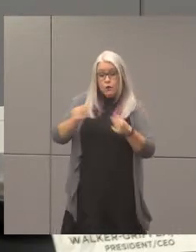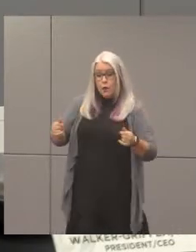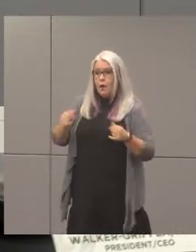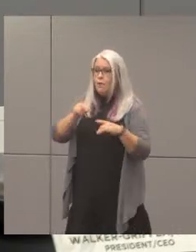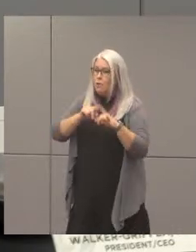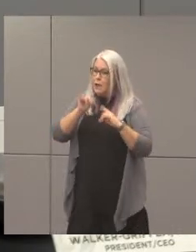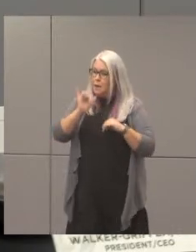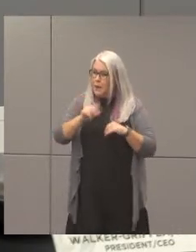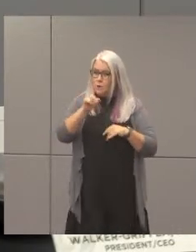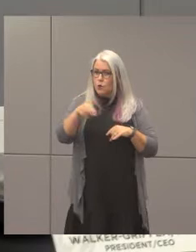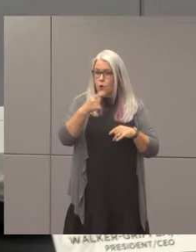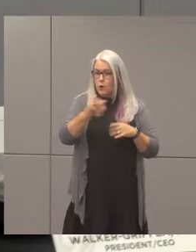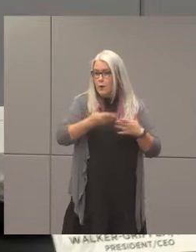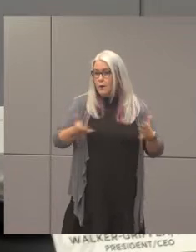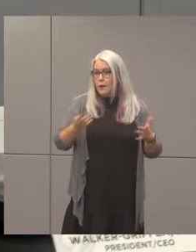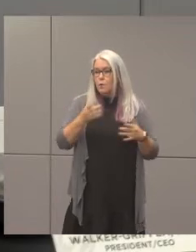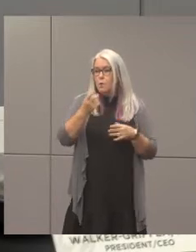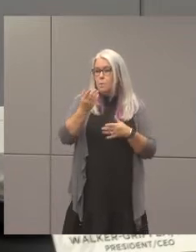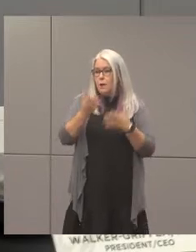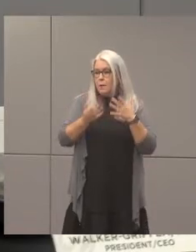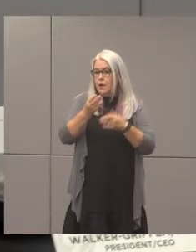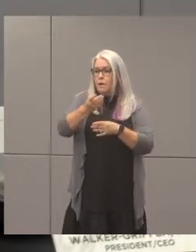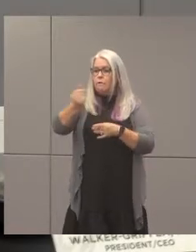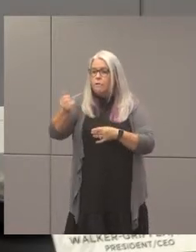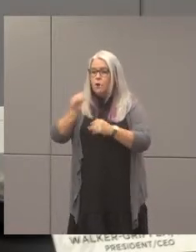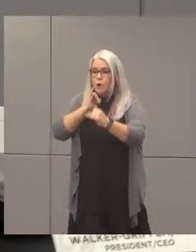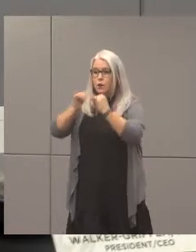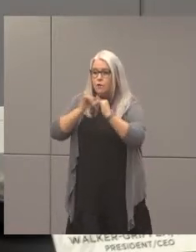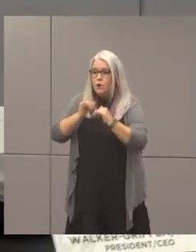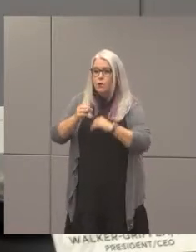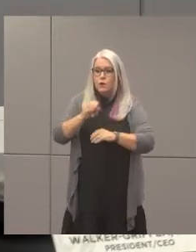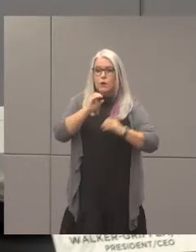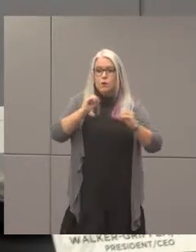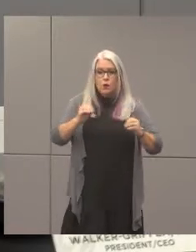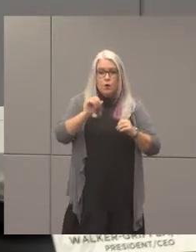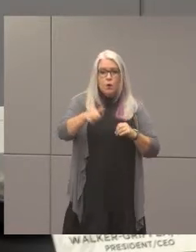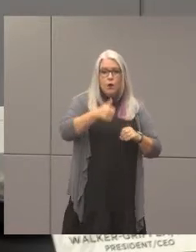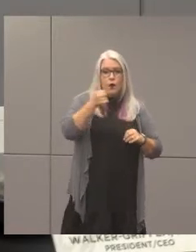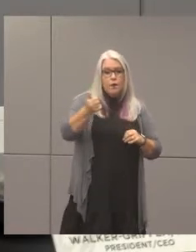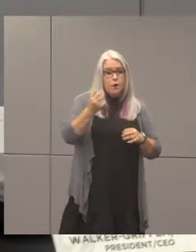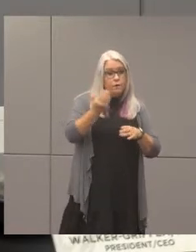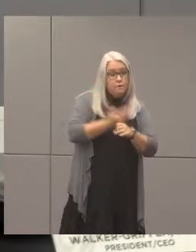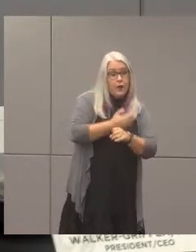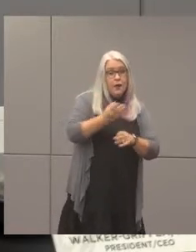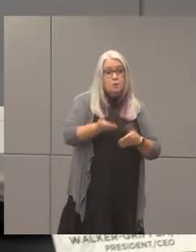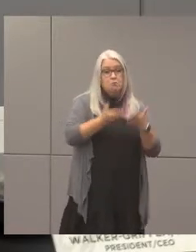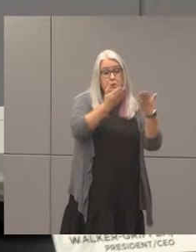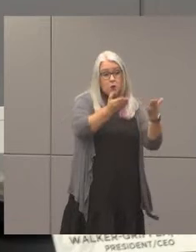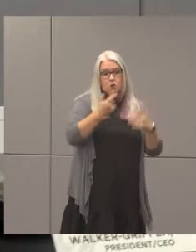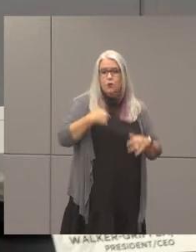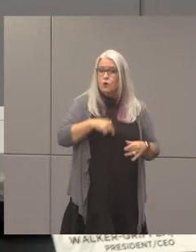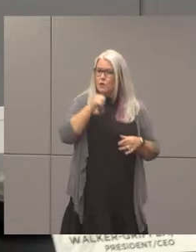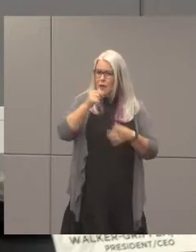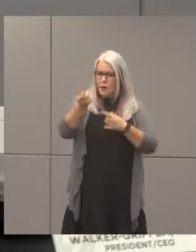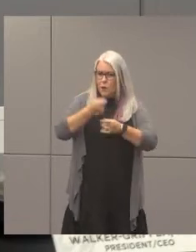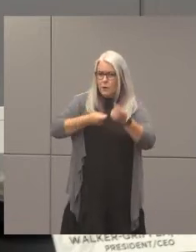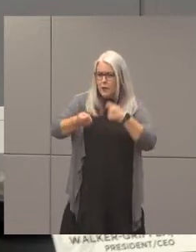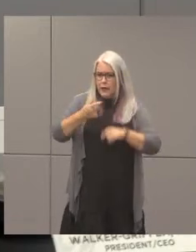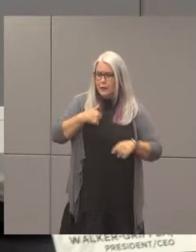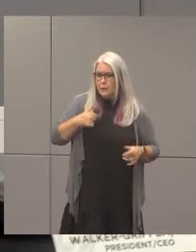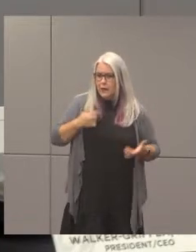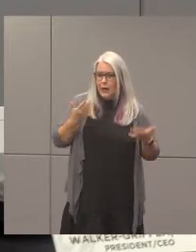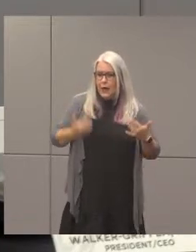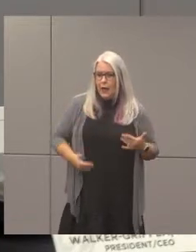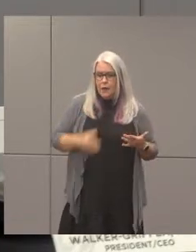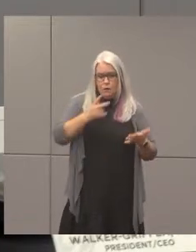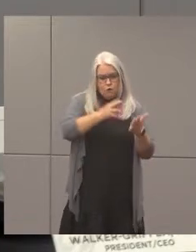done besides conduct some interviews and make another failed motion. You have not replaced me. I reviewed all the minutes before and after Amberly Brennan